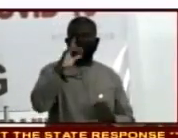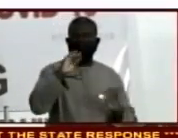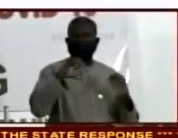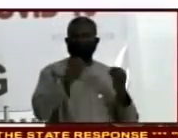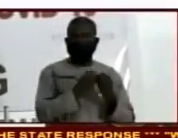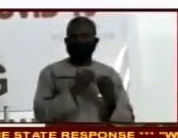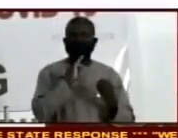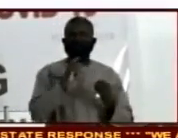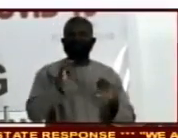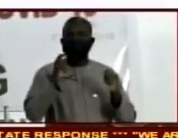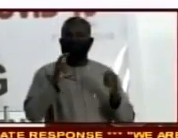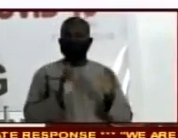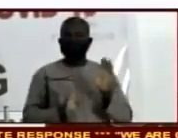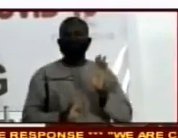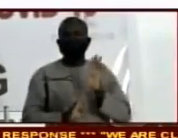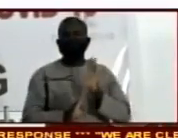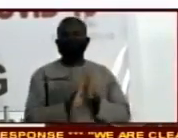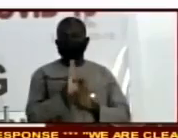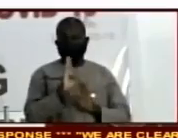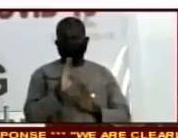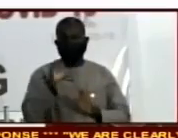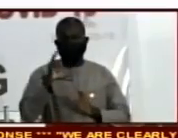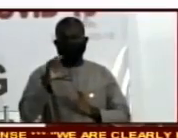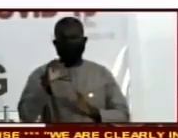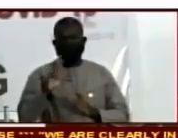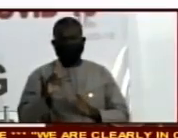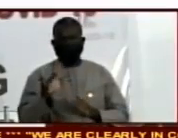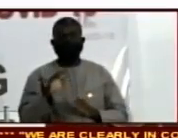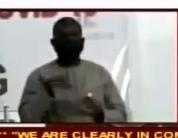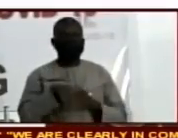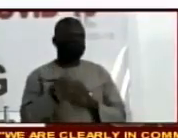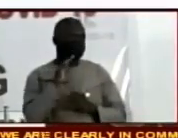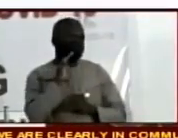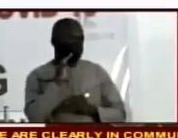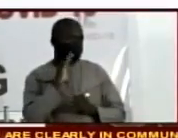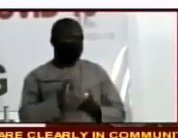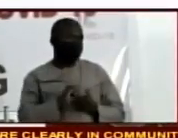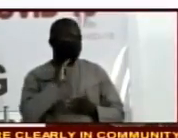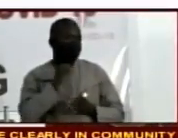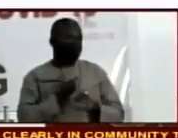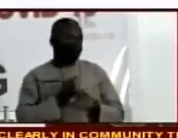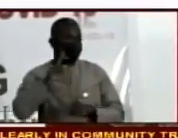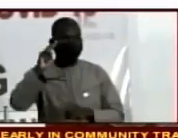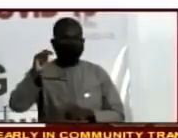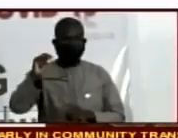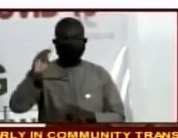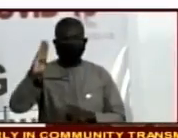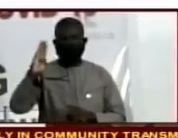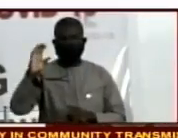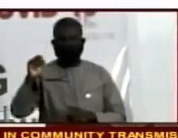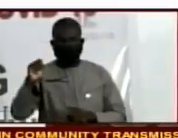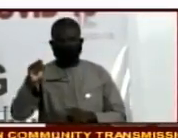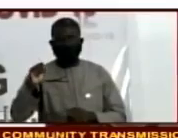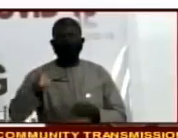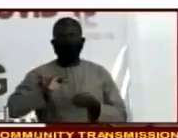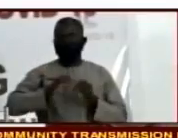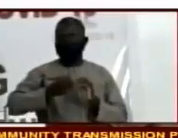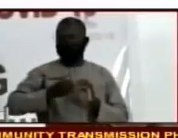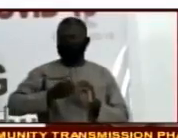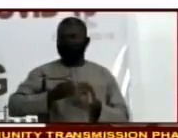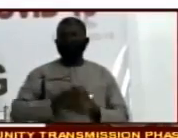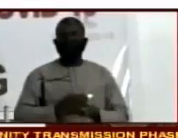Nigeria. This is the MBS figures, Nigerian Bureau of Statistics. So we believe that the roadmap we are running is taking